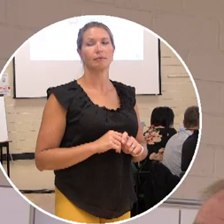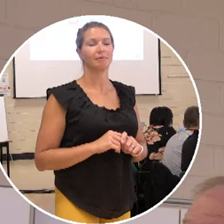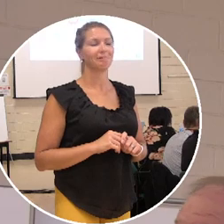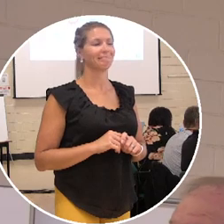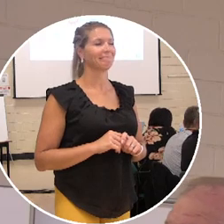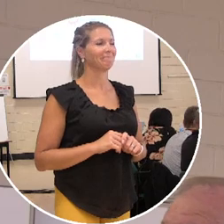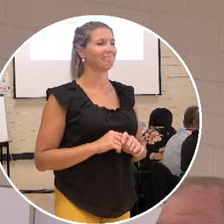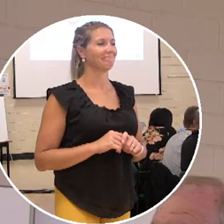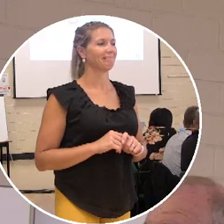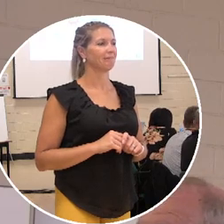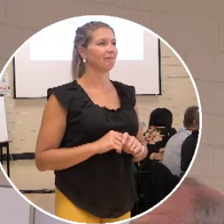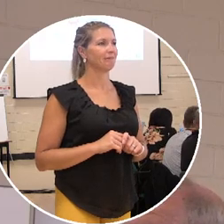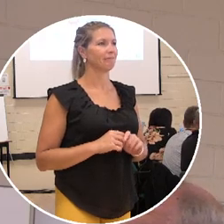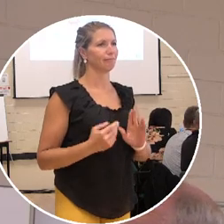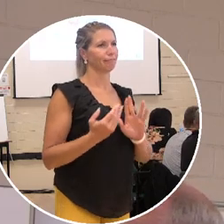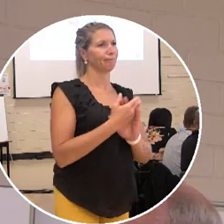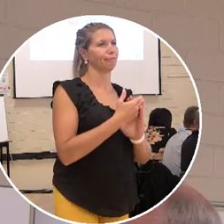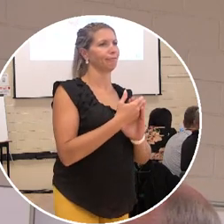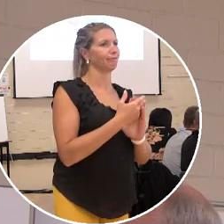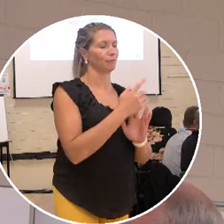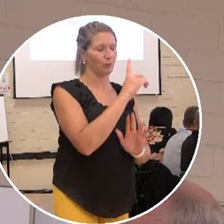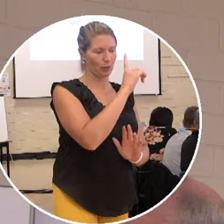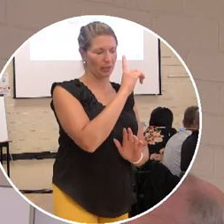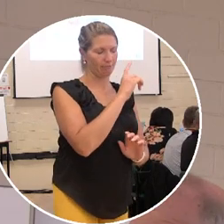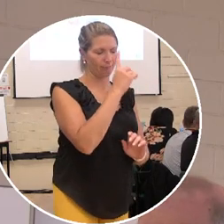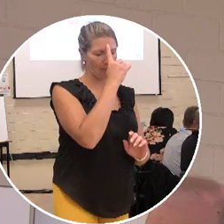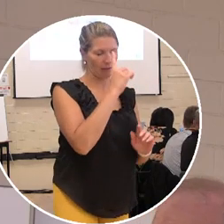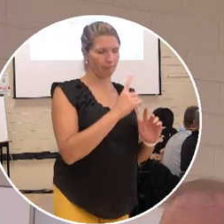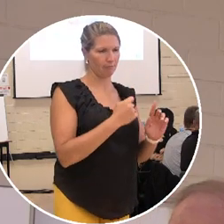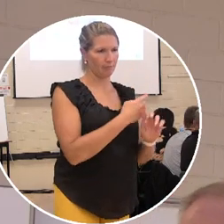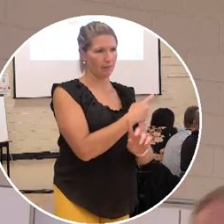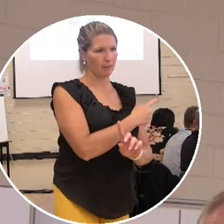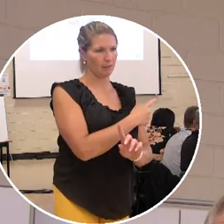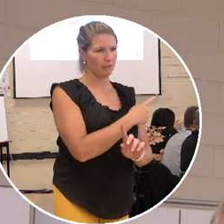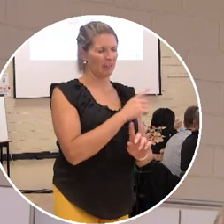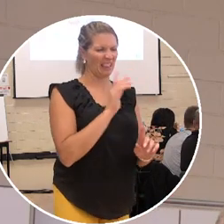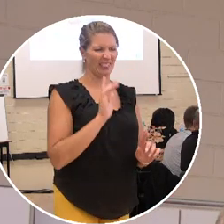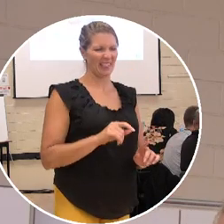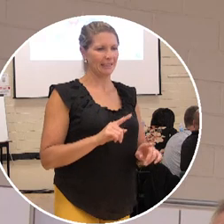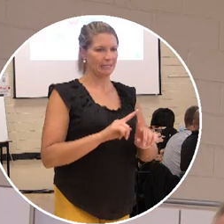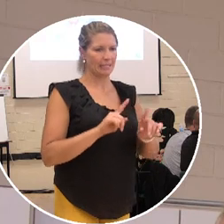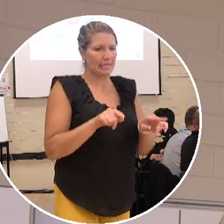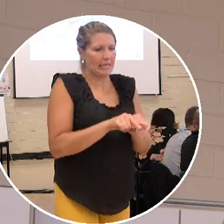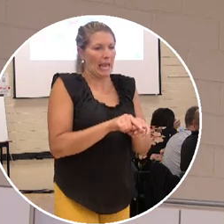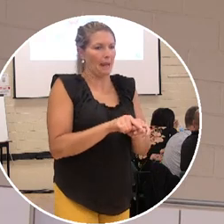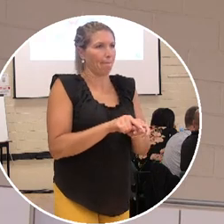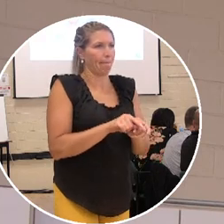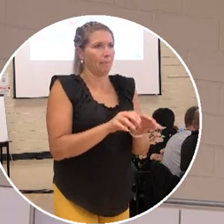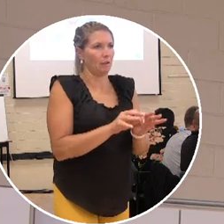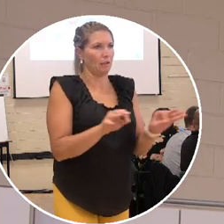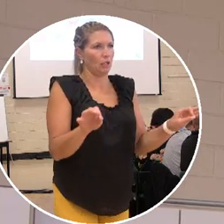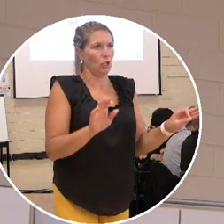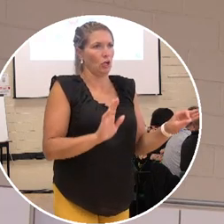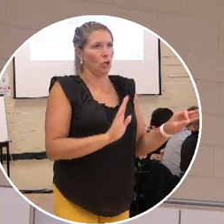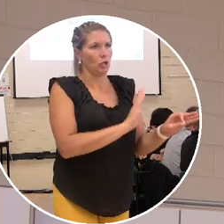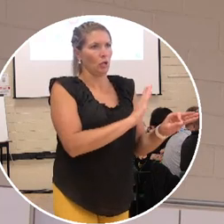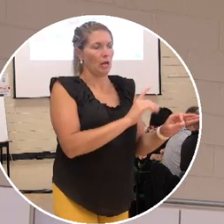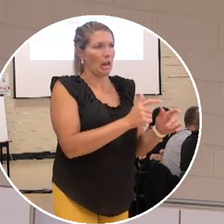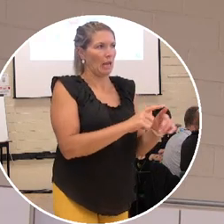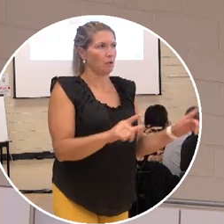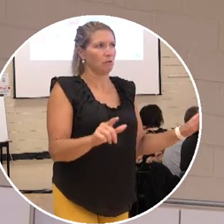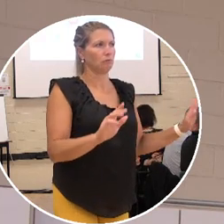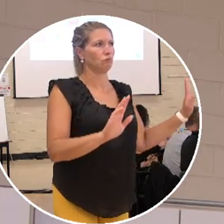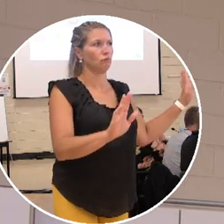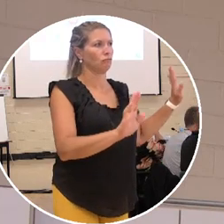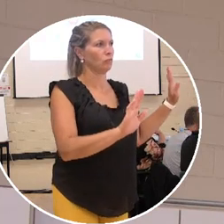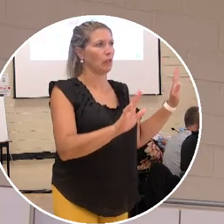order. Oh, that wasn't part of our. No, but one is the same as the other. If you're nominated, you're representing a party. Okay, now we're